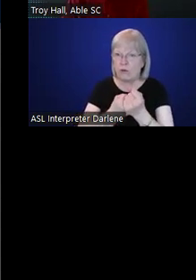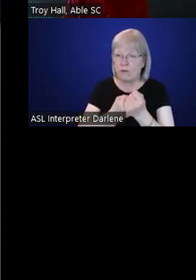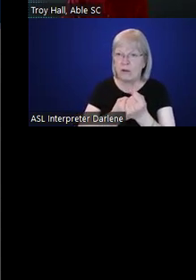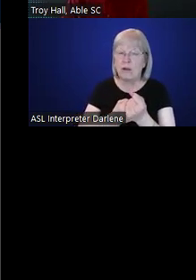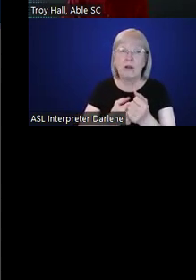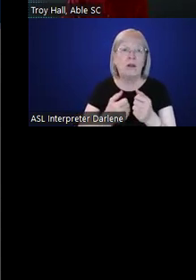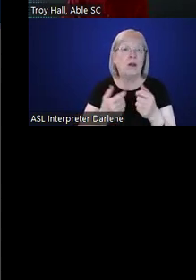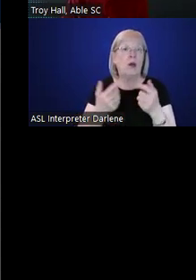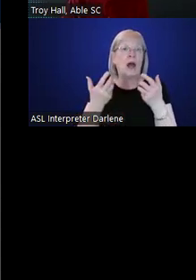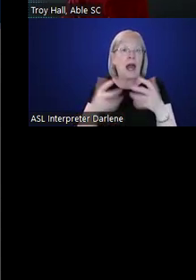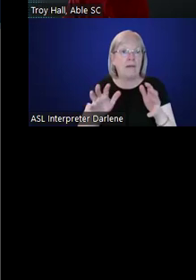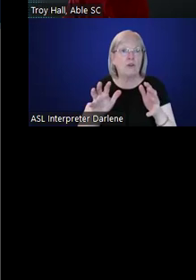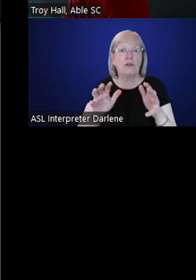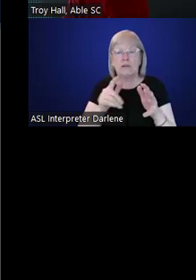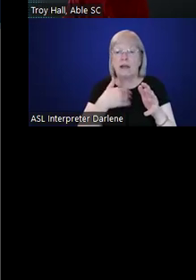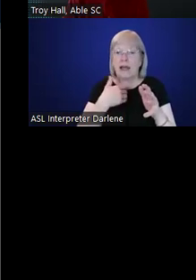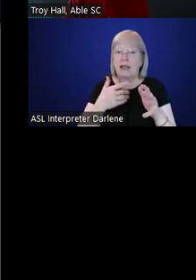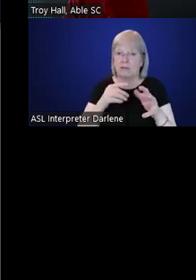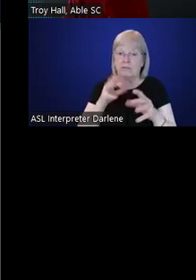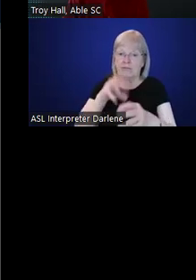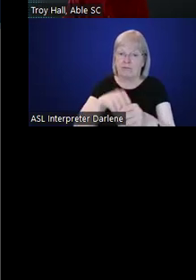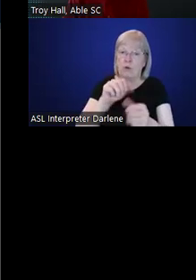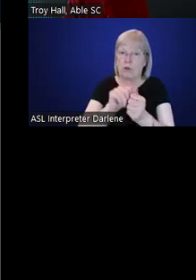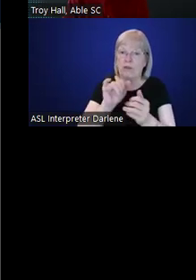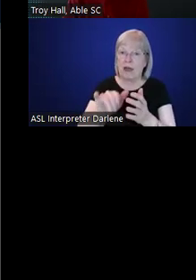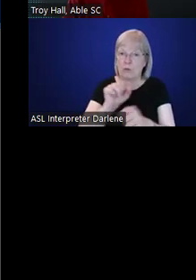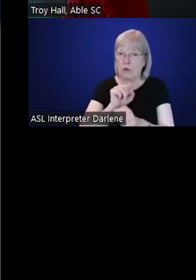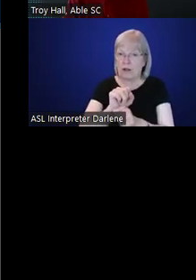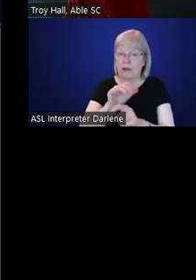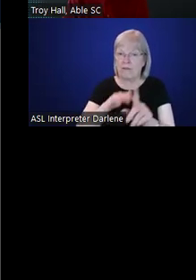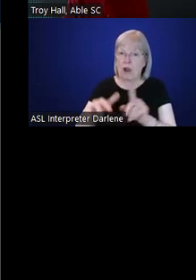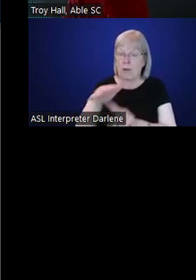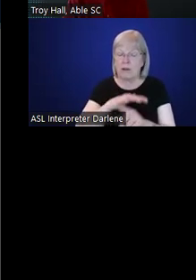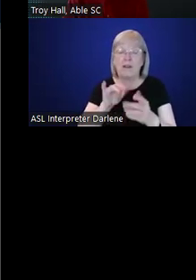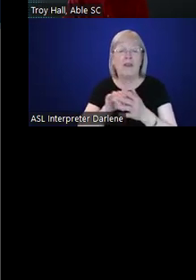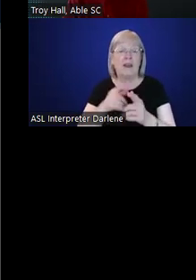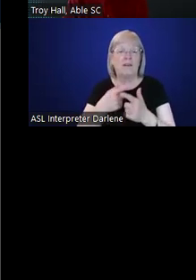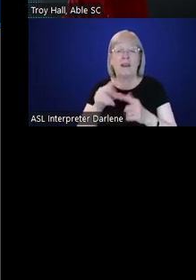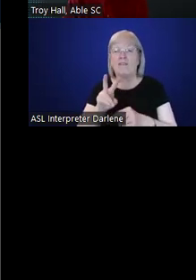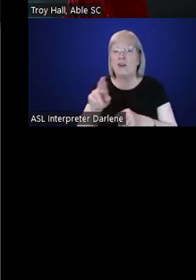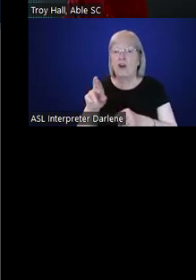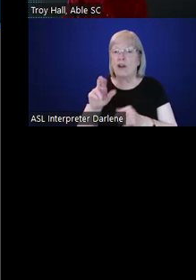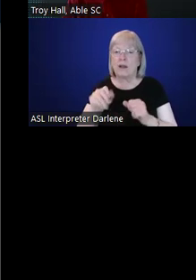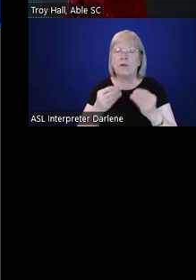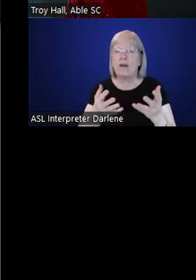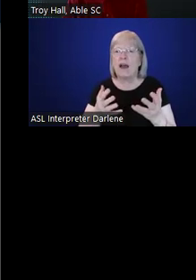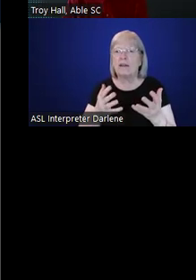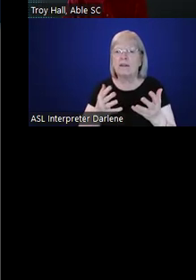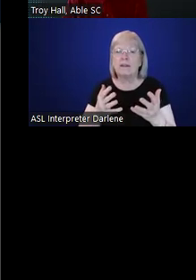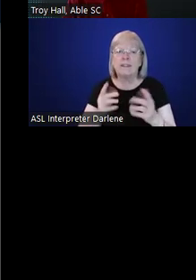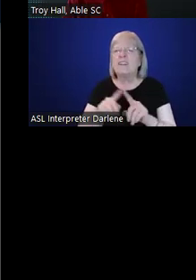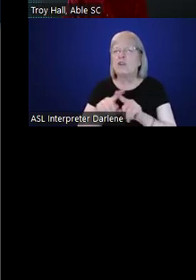And VR can even provide individualized services like job carving, but that can be really difficult